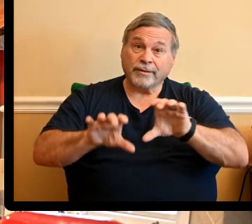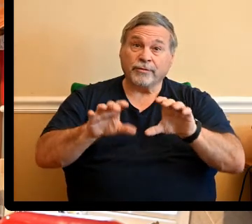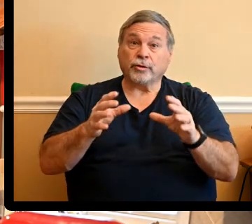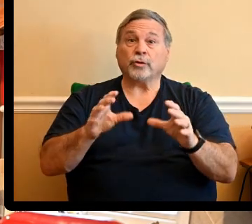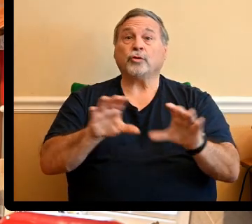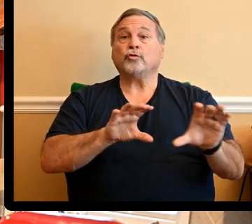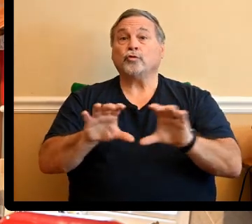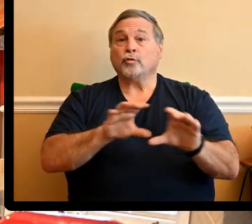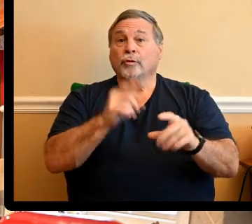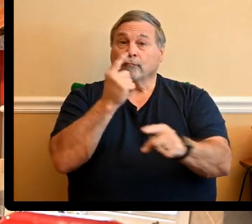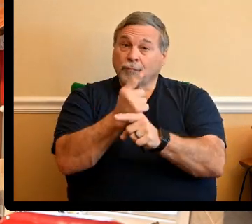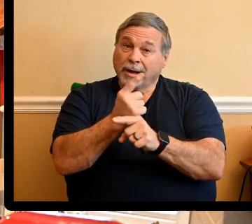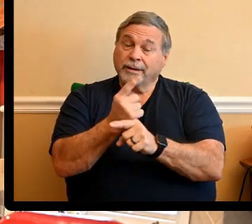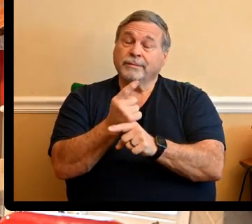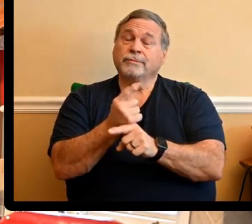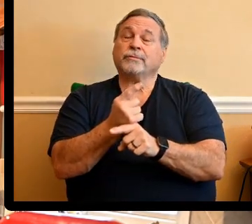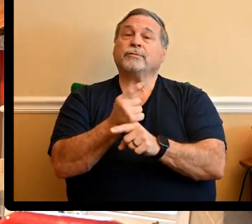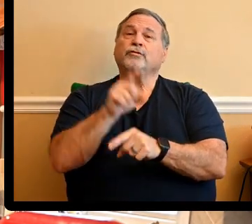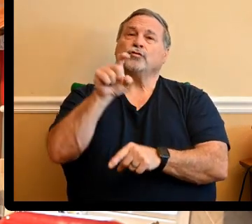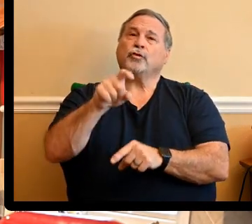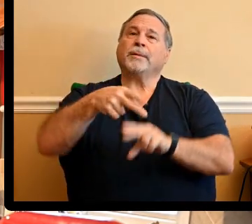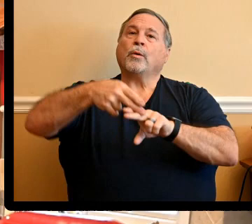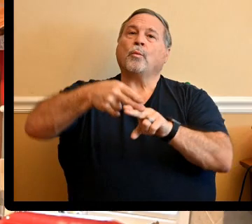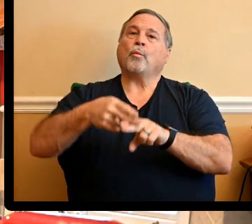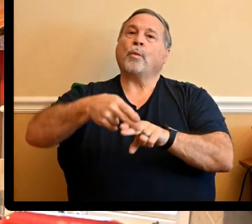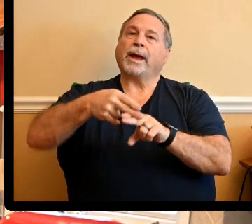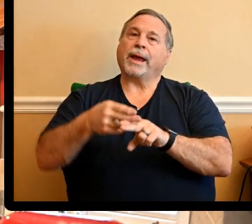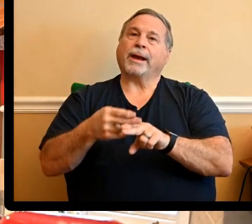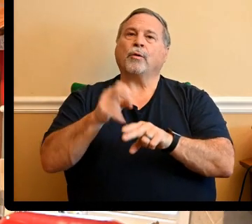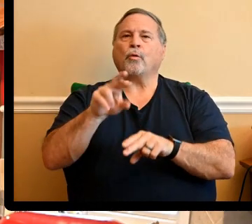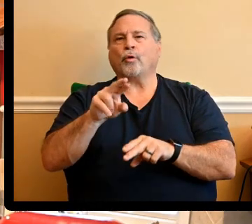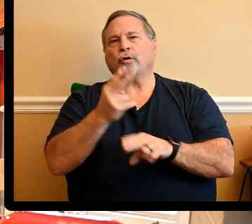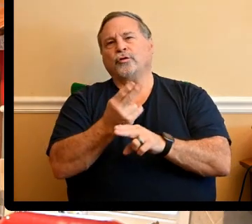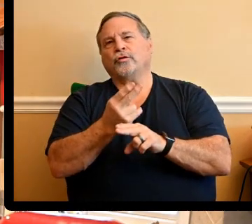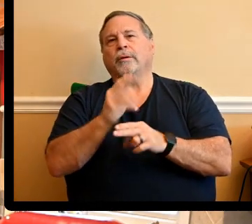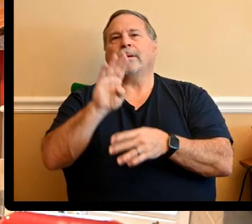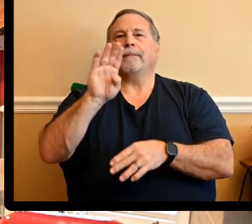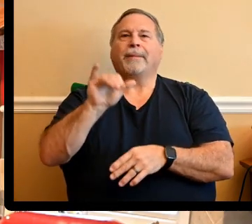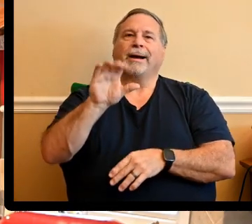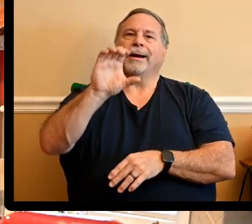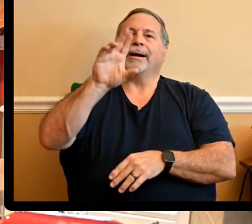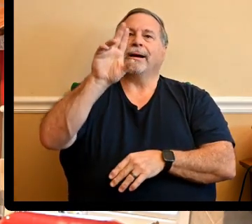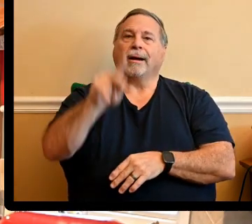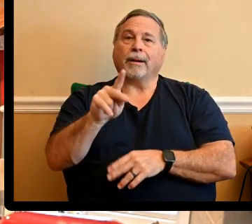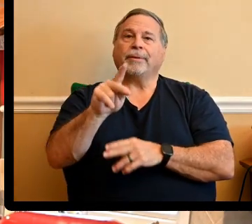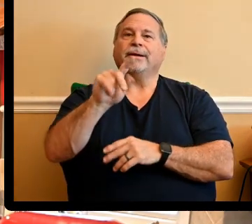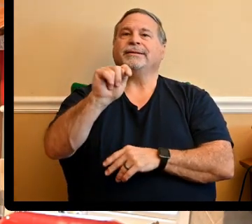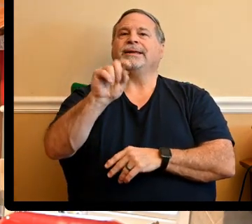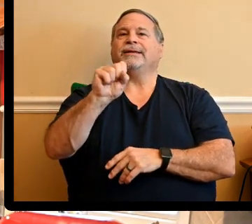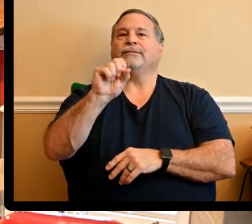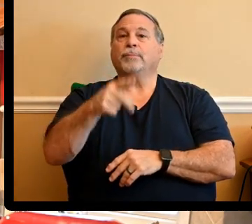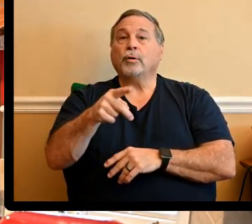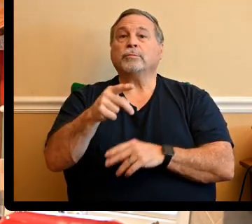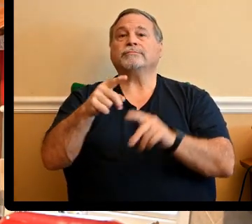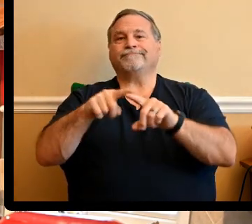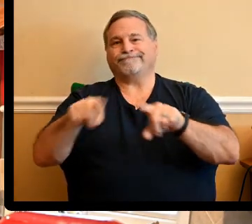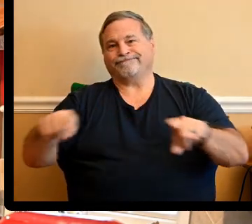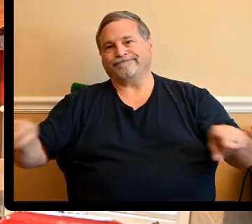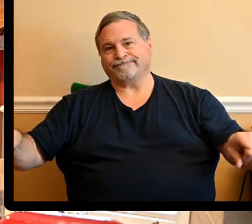to do it right, you should be weighing out your items, or at least doing them by cups and teaspoons and